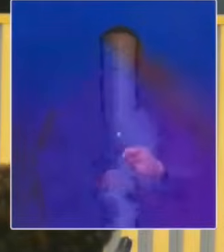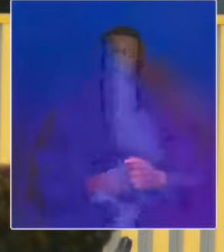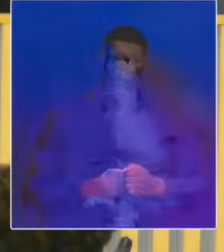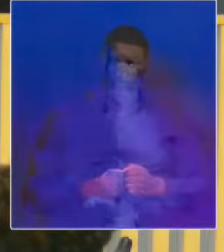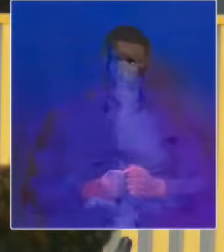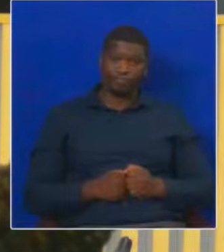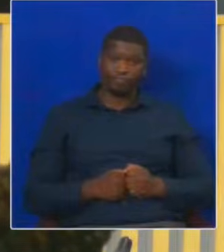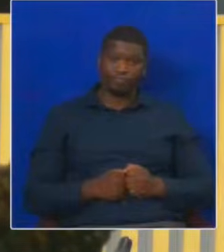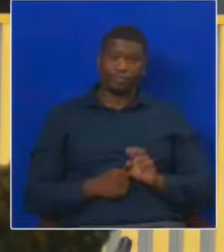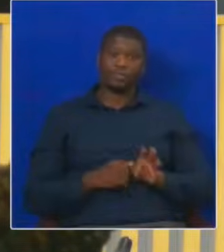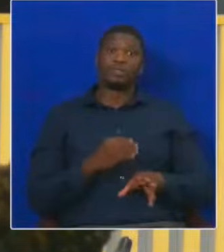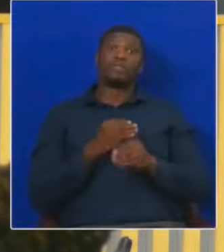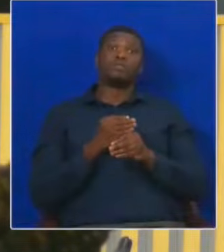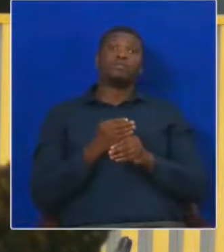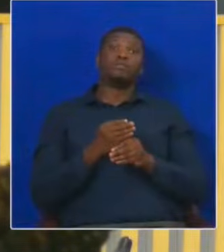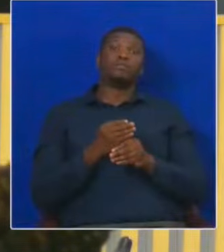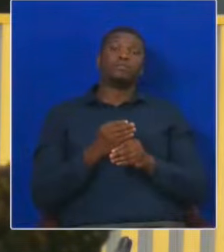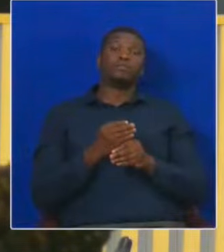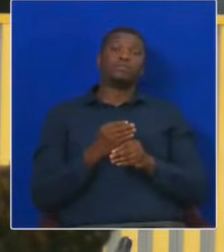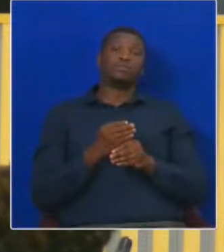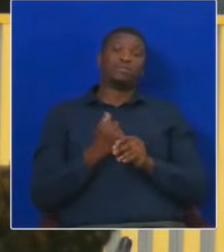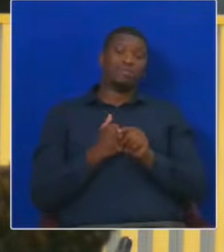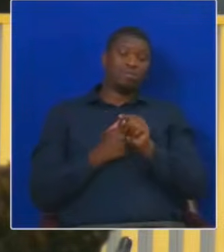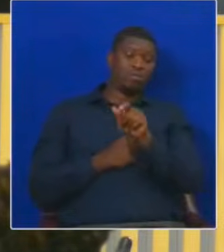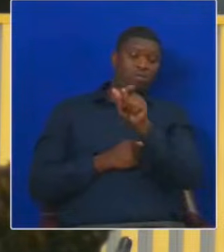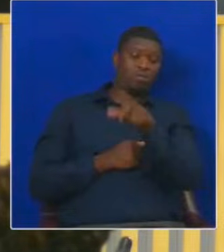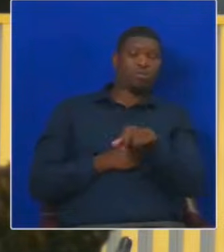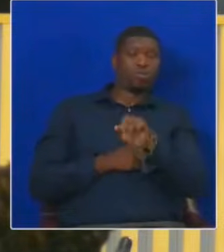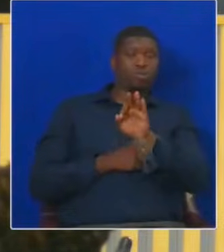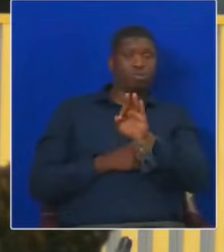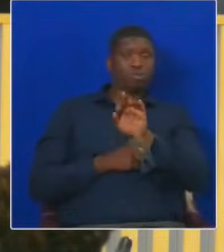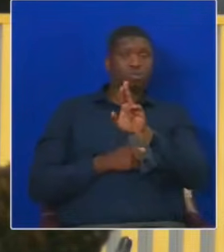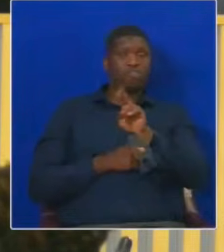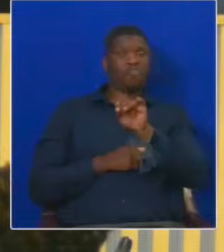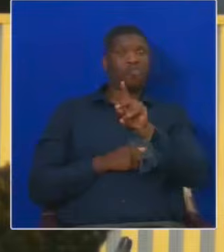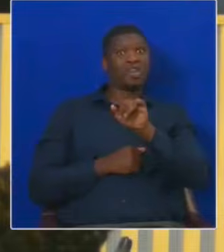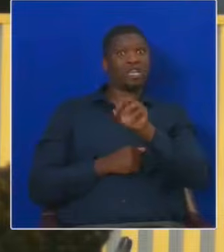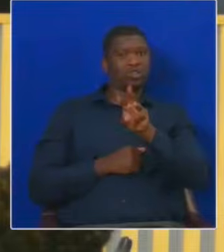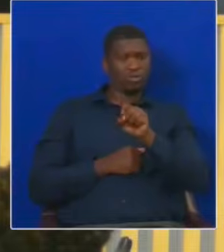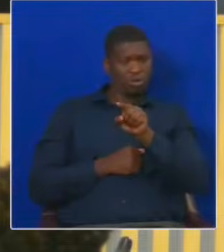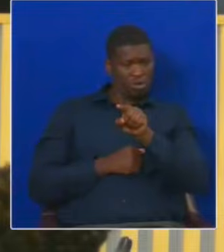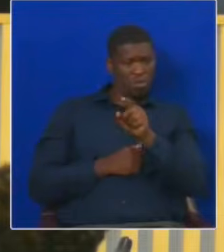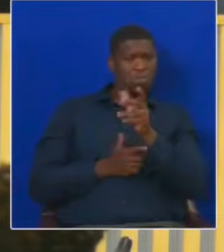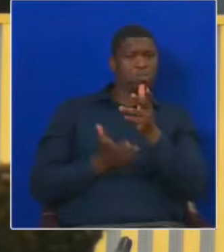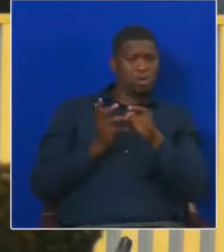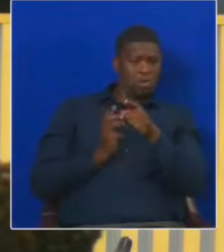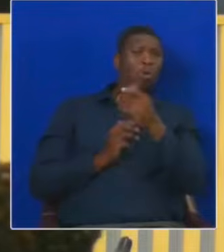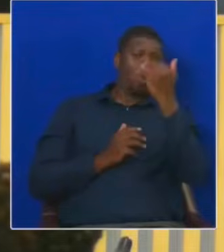this Fundiswa would know where Lucky Molefe is.